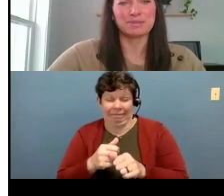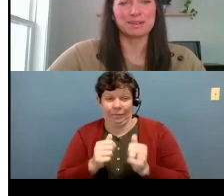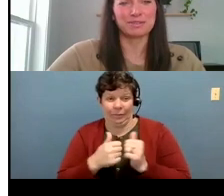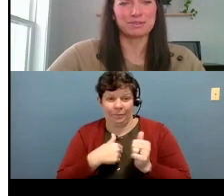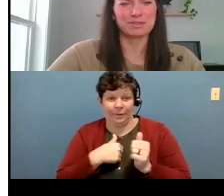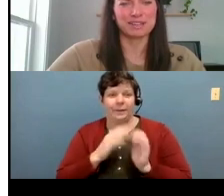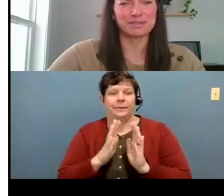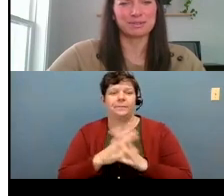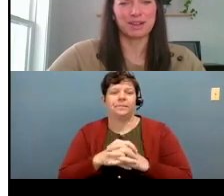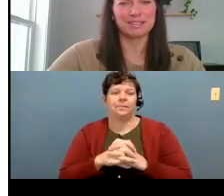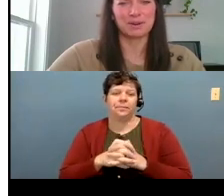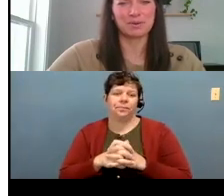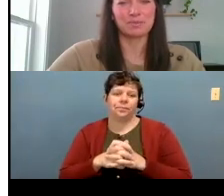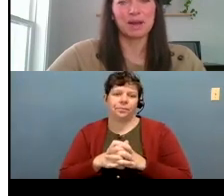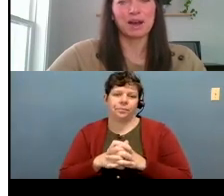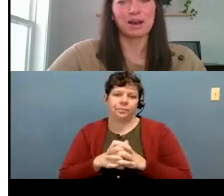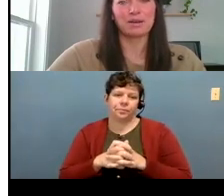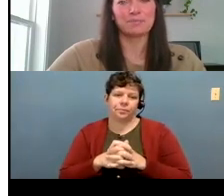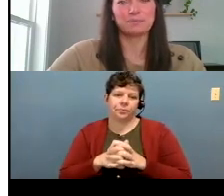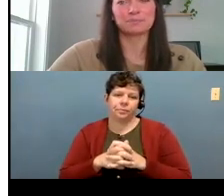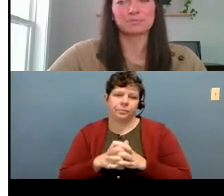Bear with me through these next few slides though.